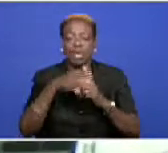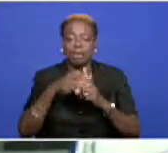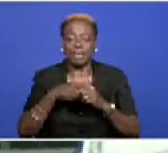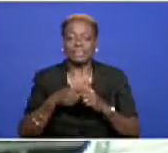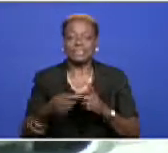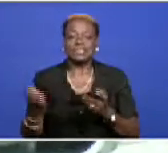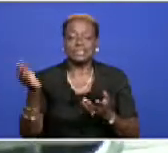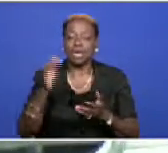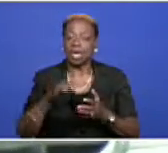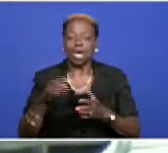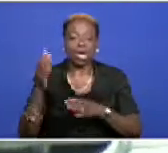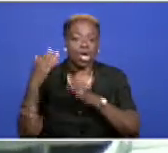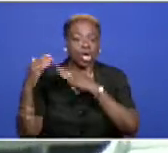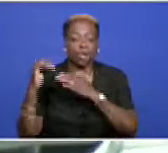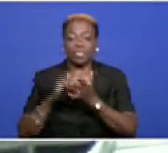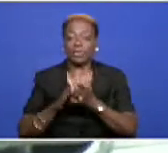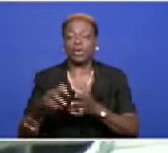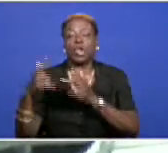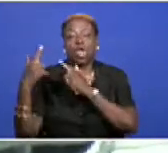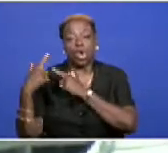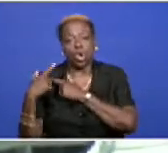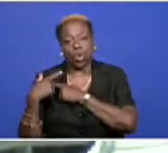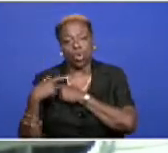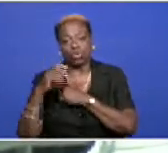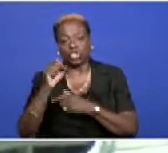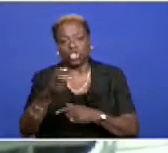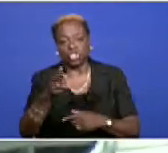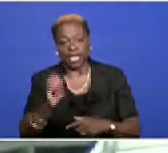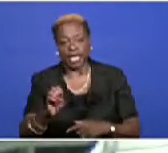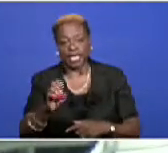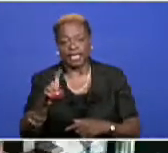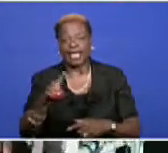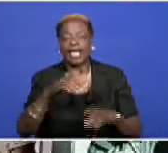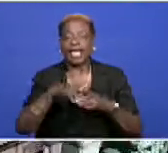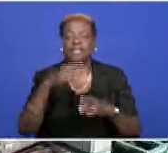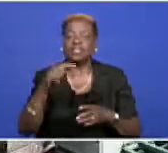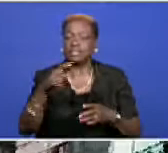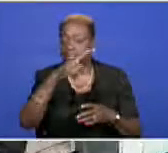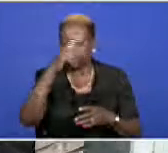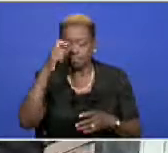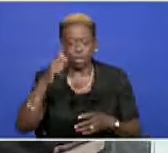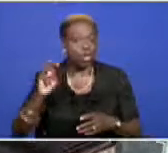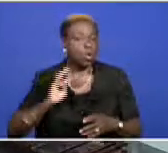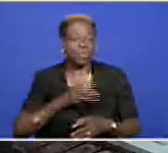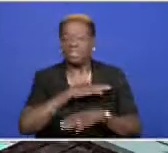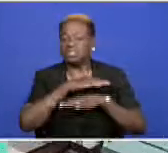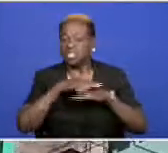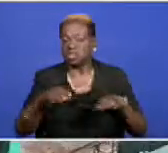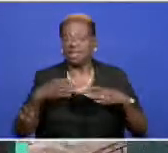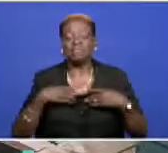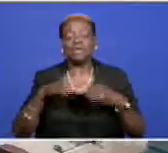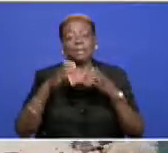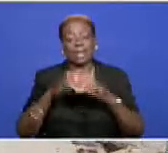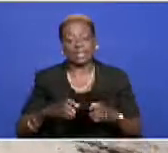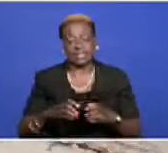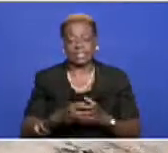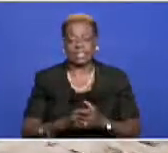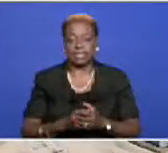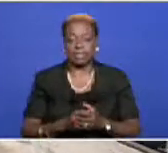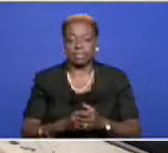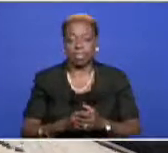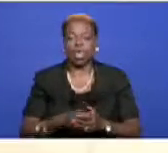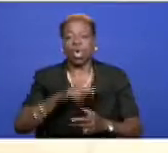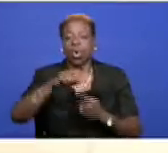shed this summer. We have to. We don't have the capacity they need to keep the power going. But, you know, people can be mad